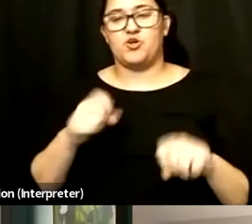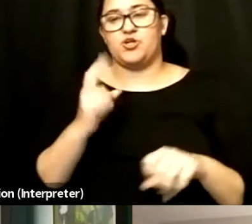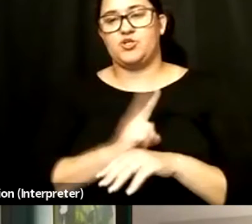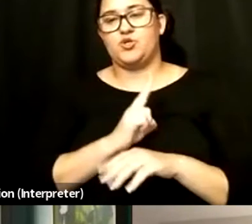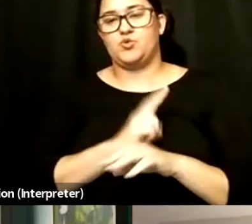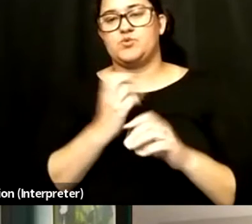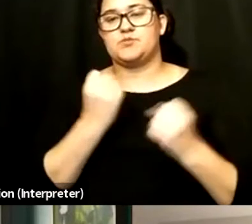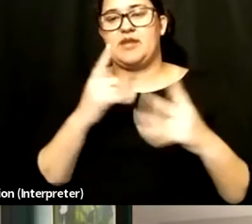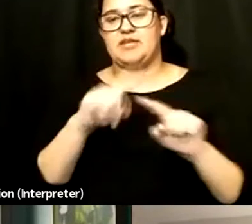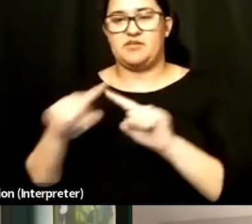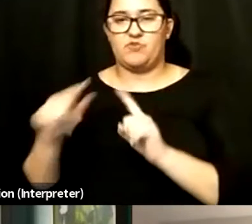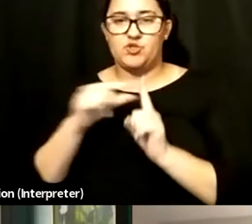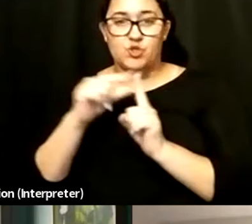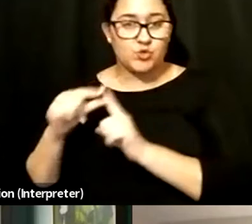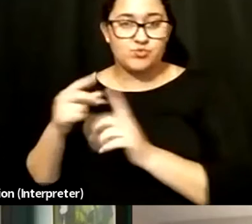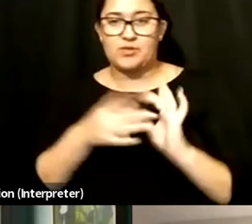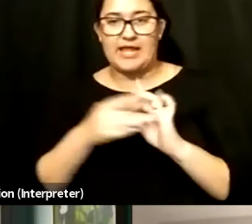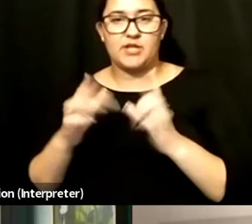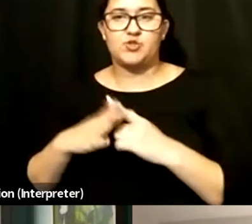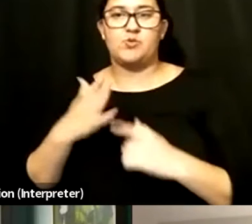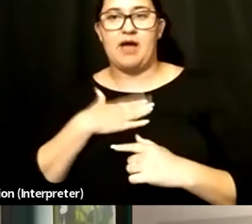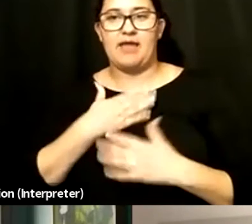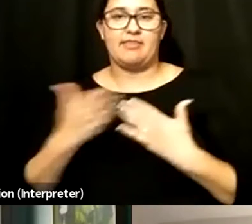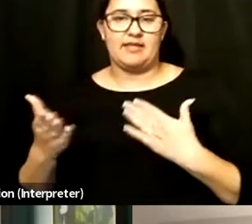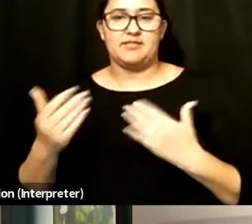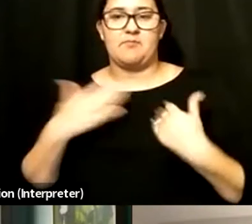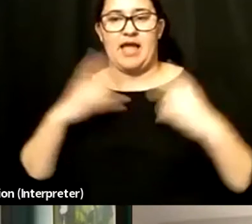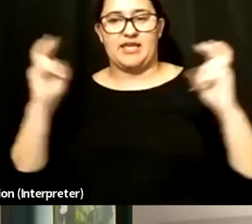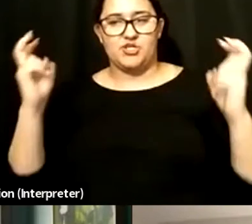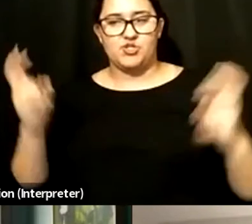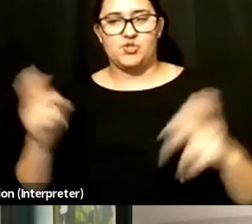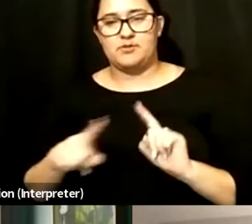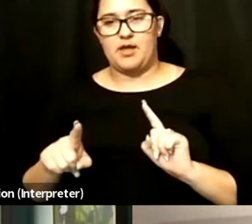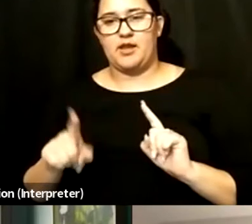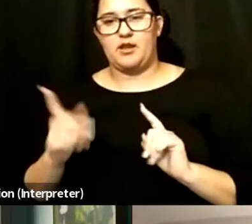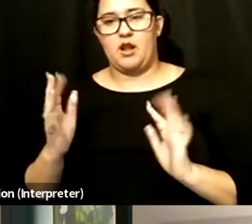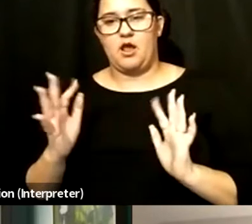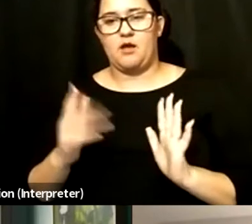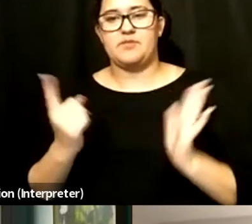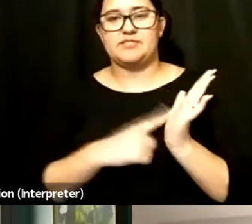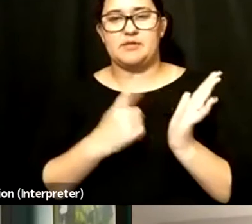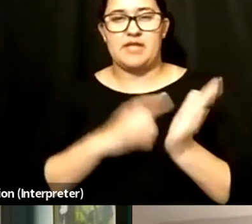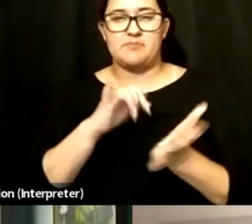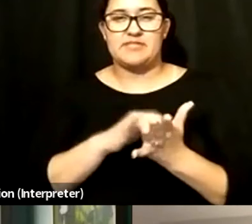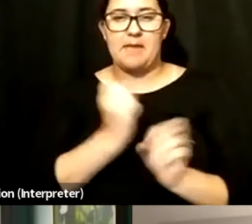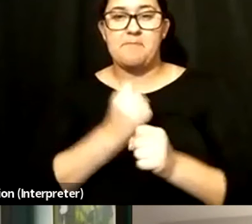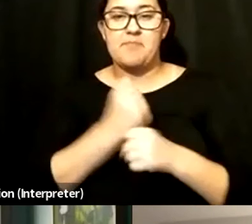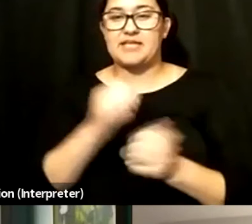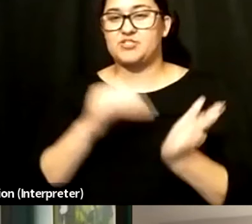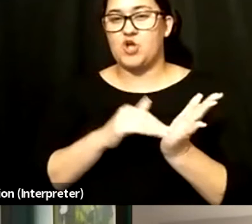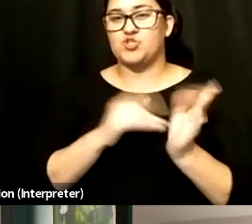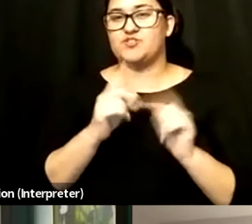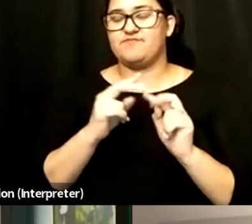are supposed, that doctors use. And sometimes that makes doctors very